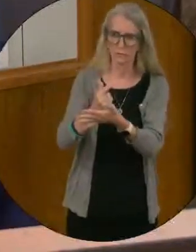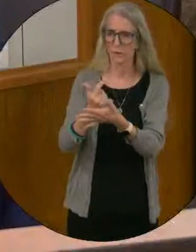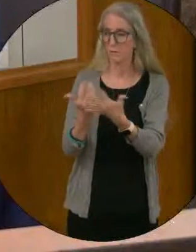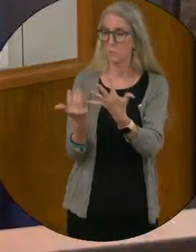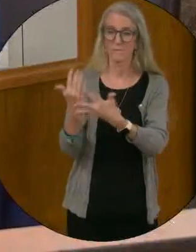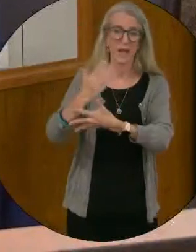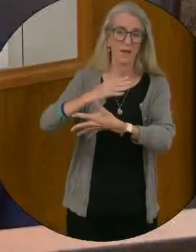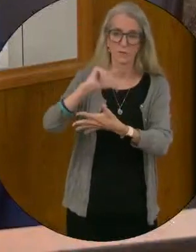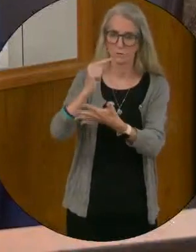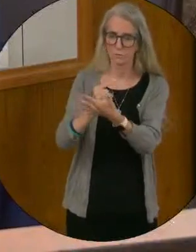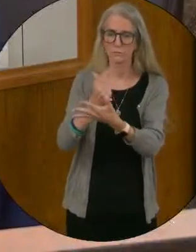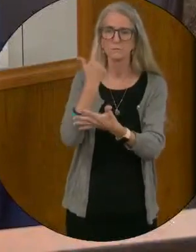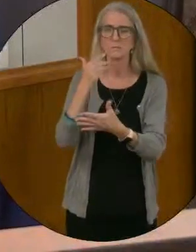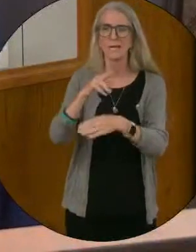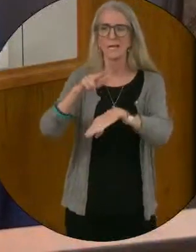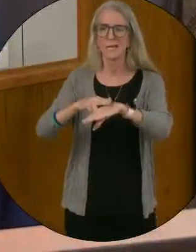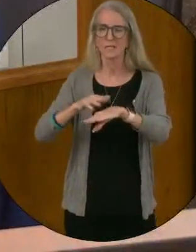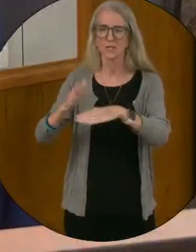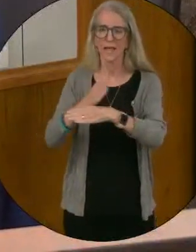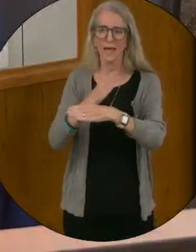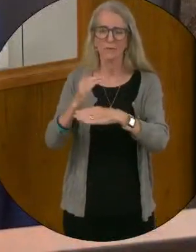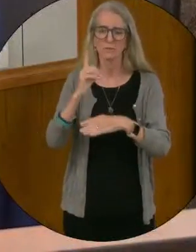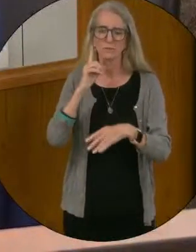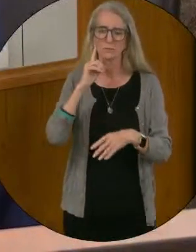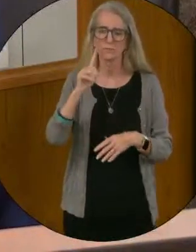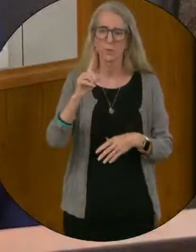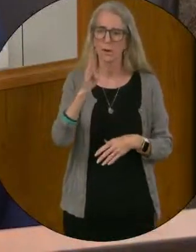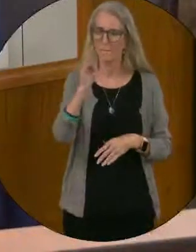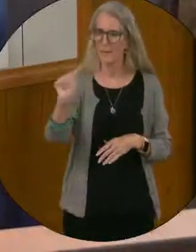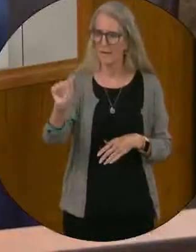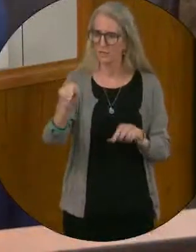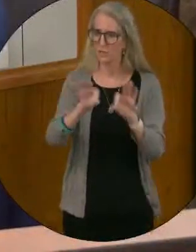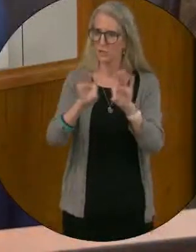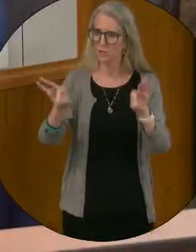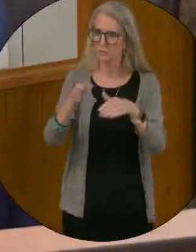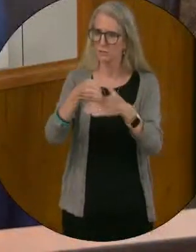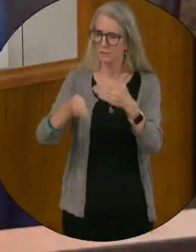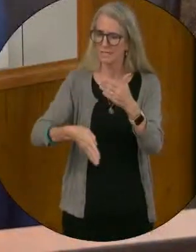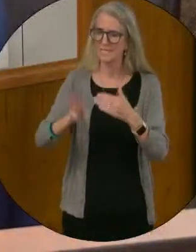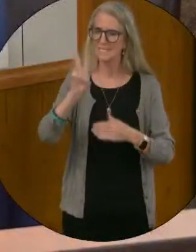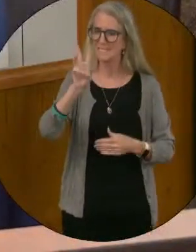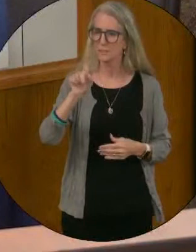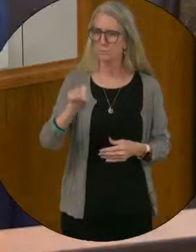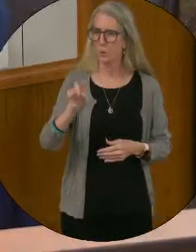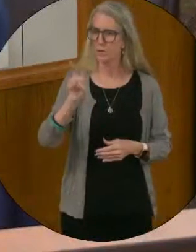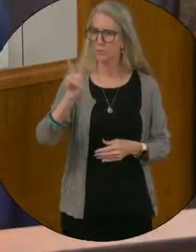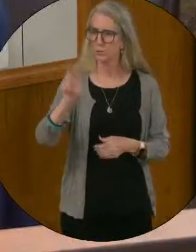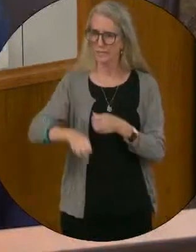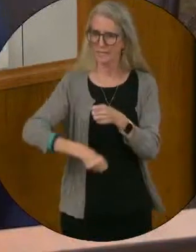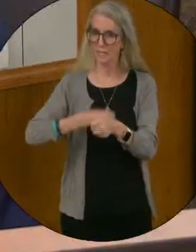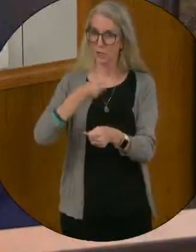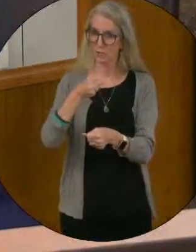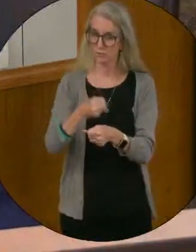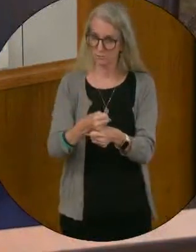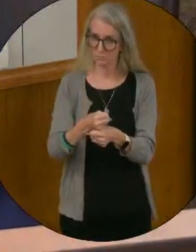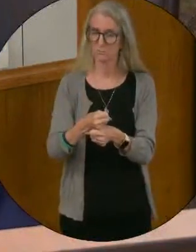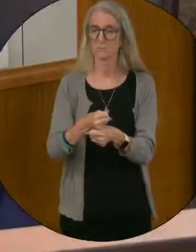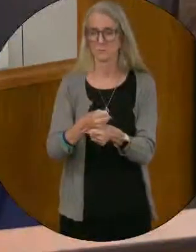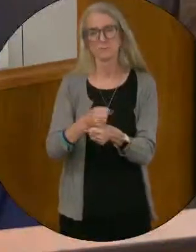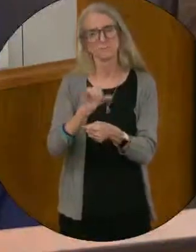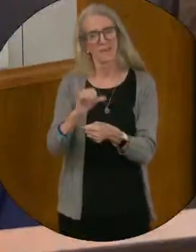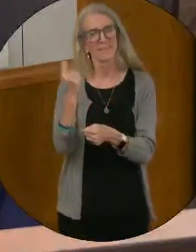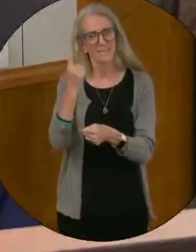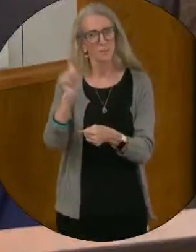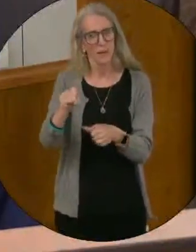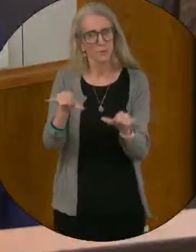years, because the national average for a bachelor's completion is 6.2 years. So that's something we have to